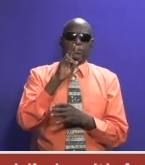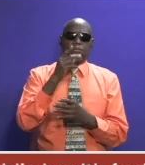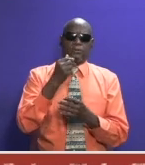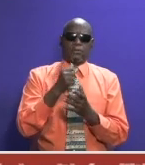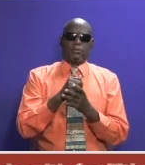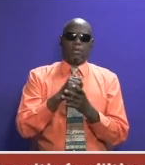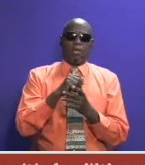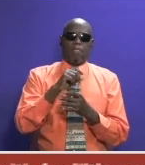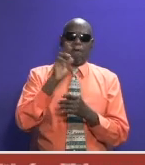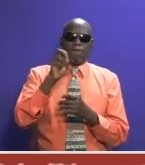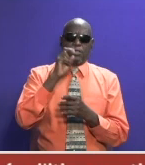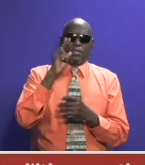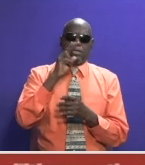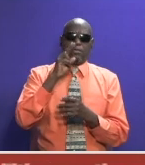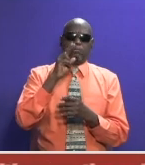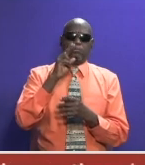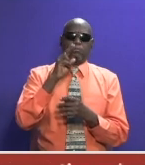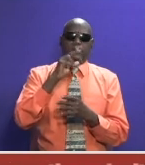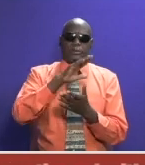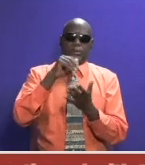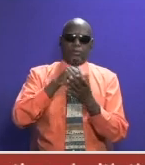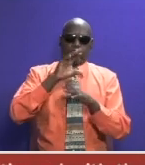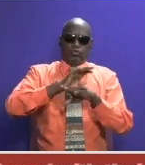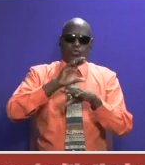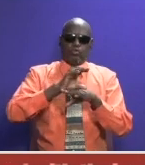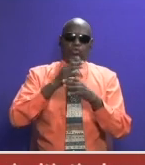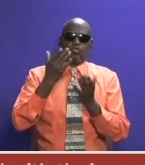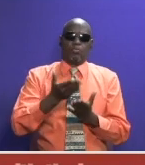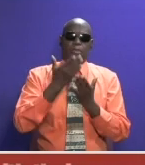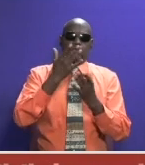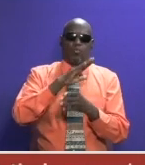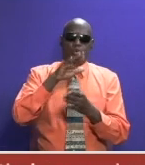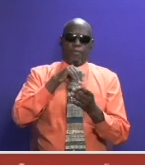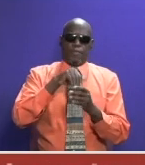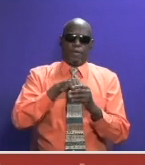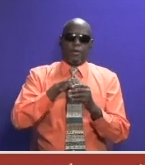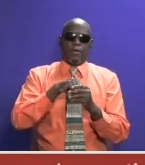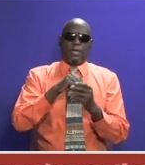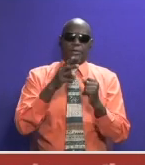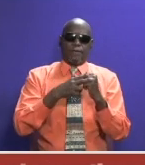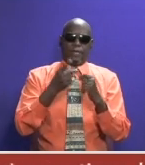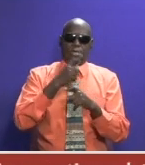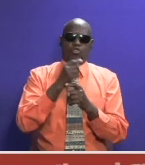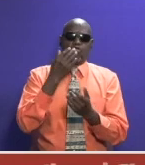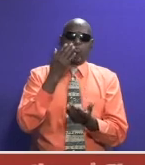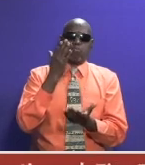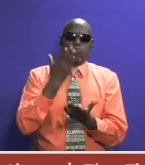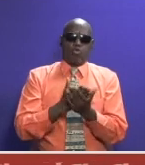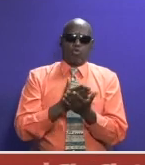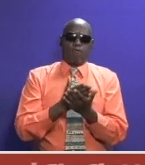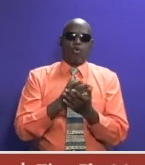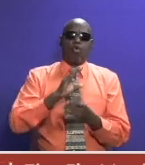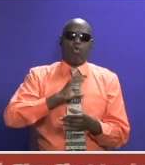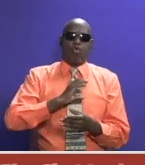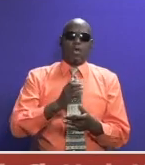Evangelism Center Church to present before it within 7 days documents proving that he owns the piece of land on which